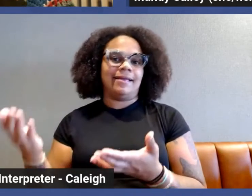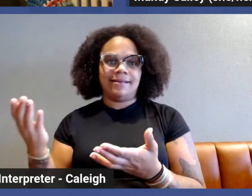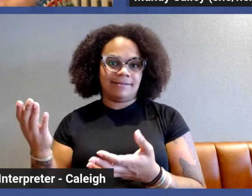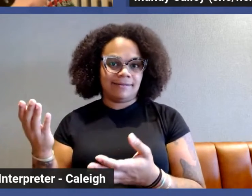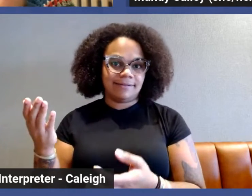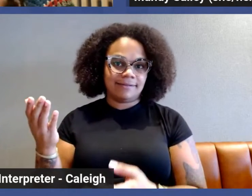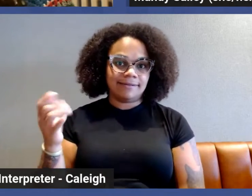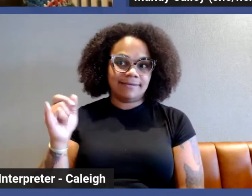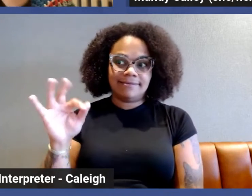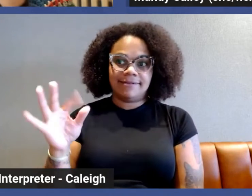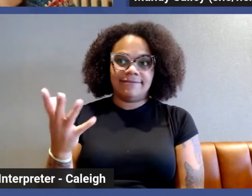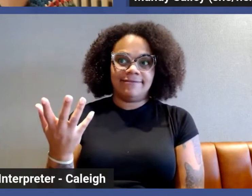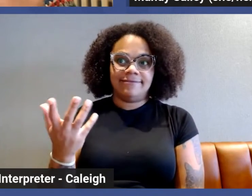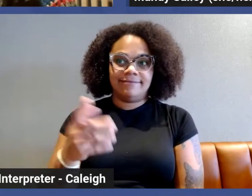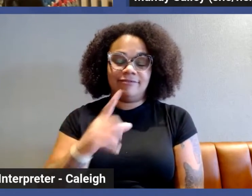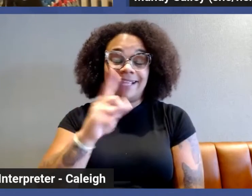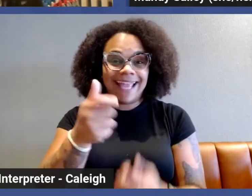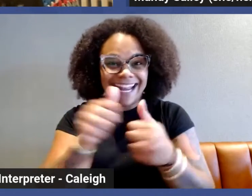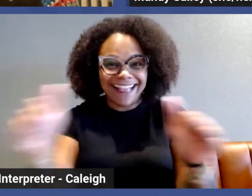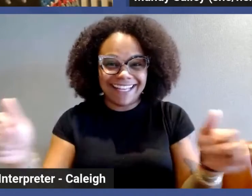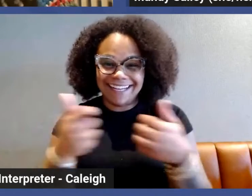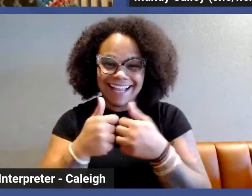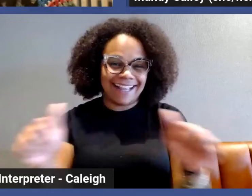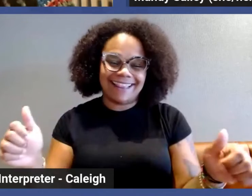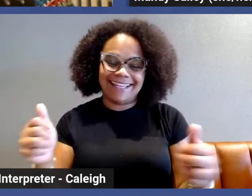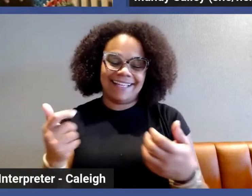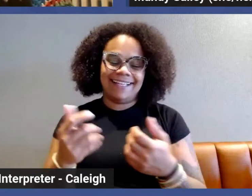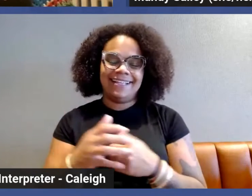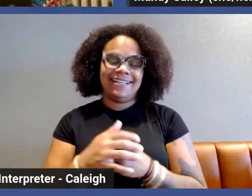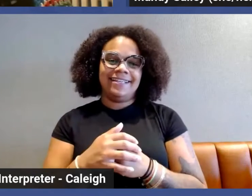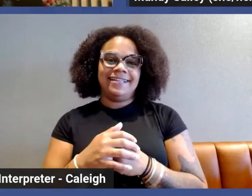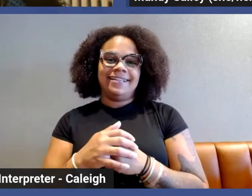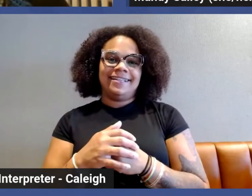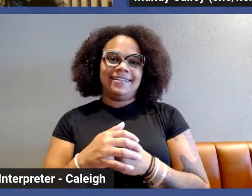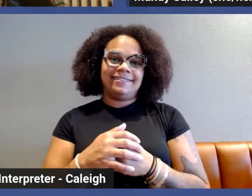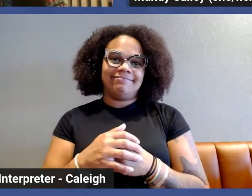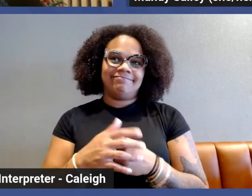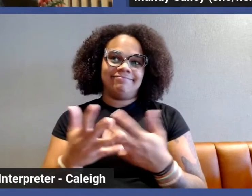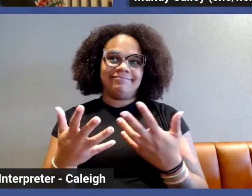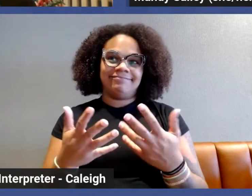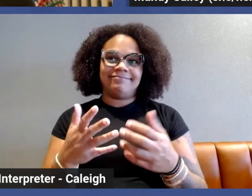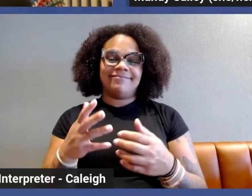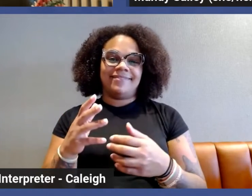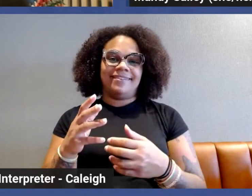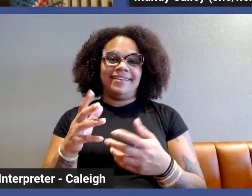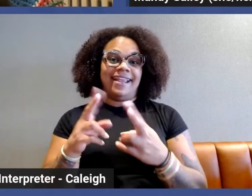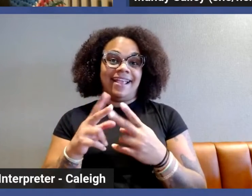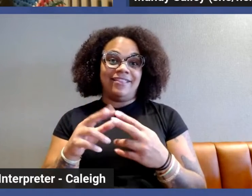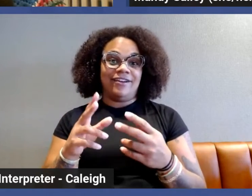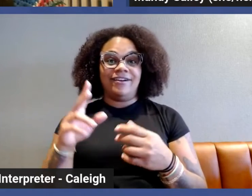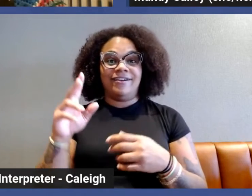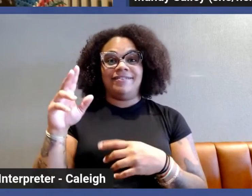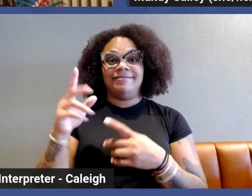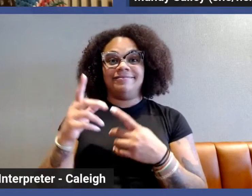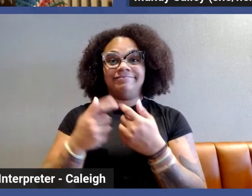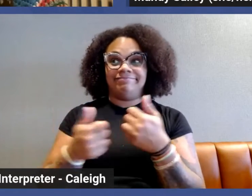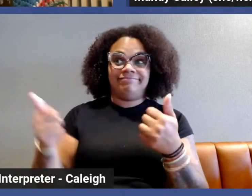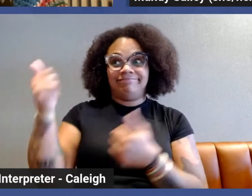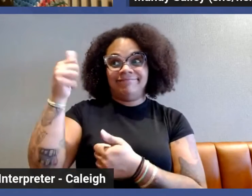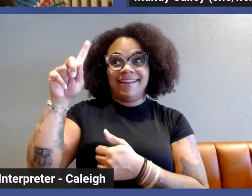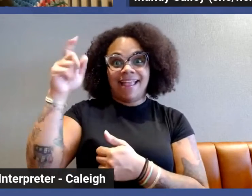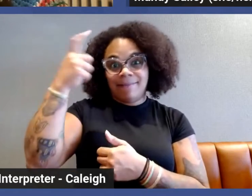it's anything, anything that either capital or the state at some point